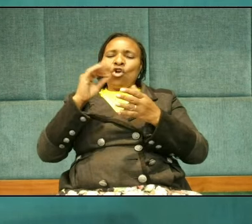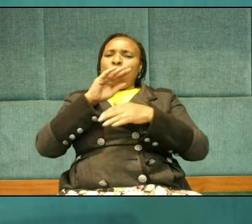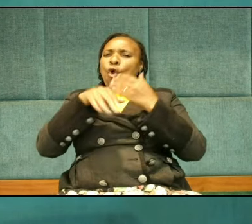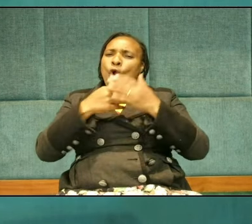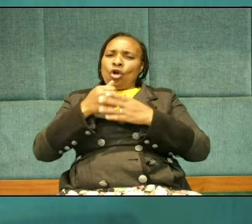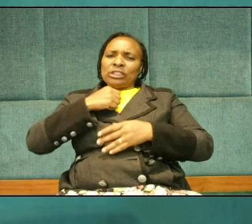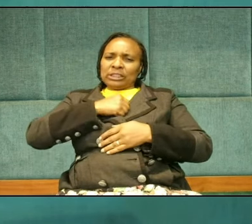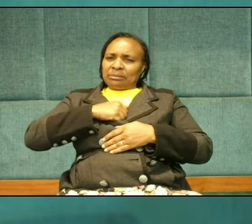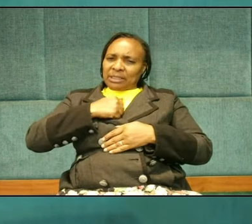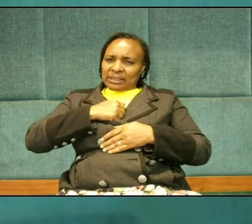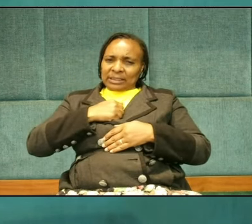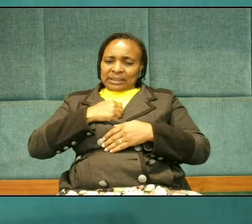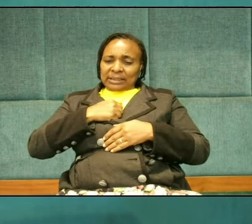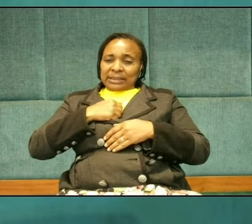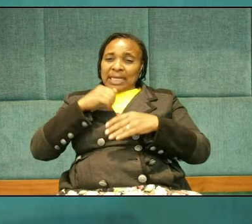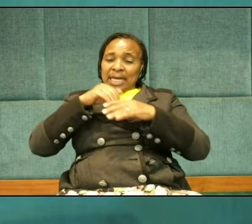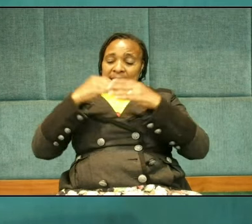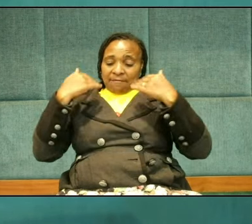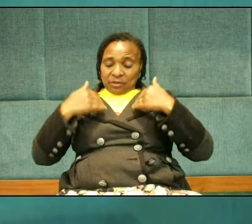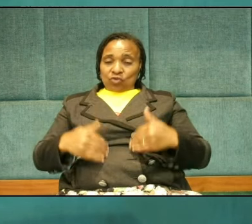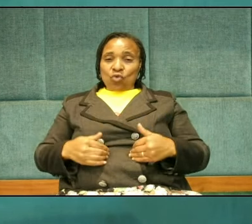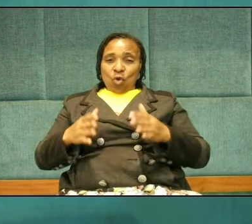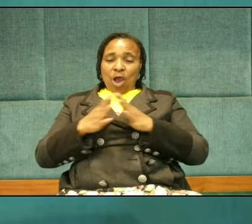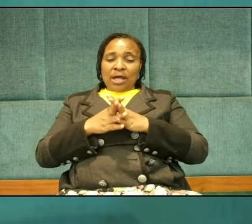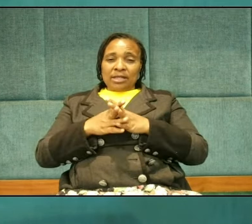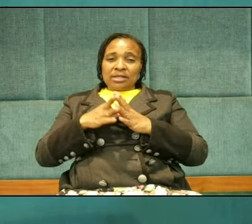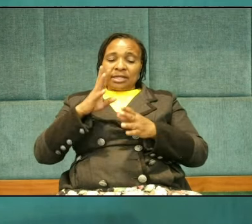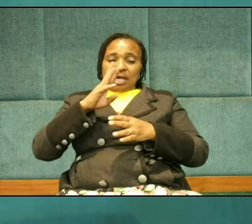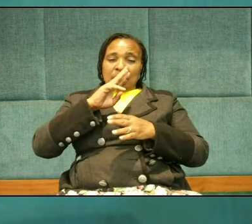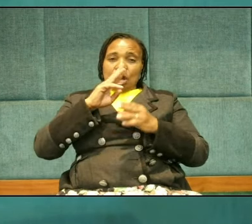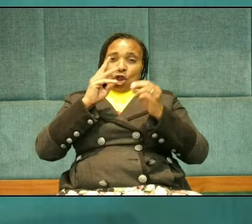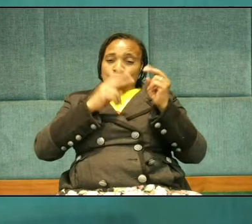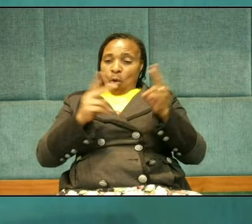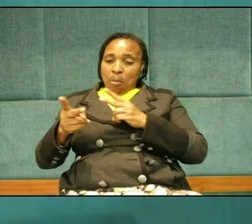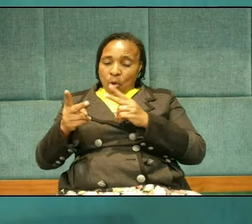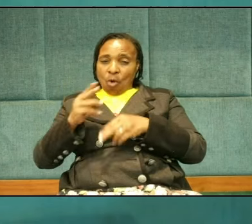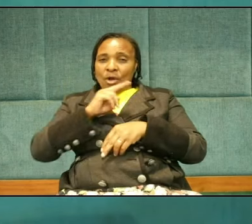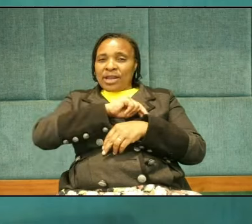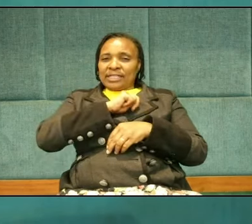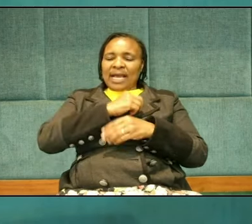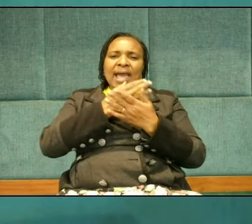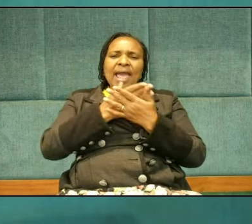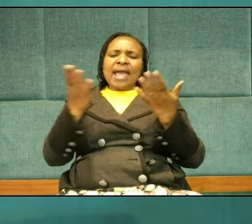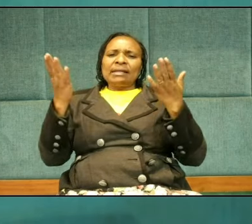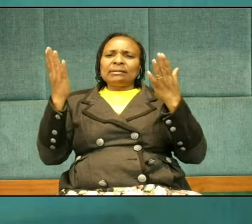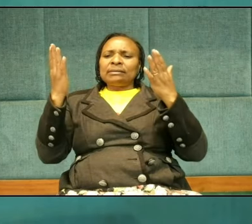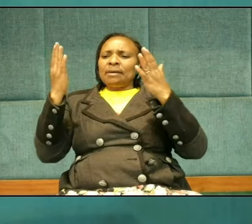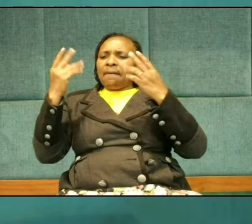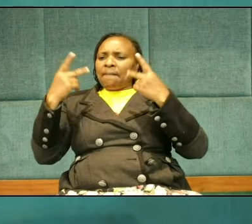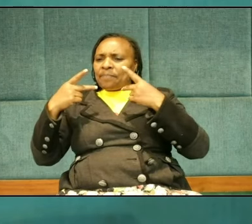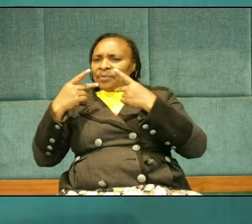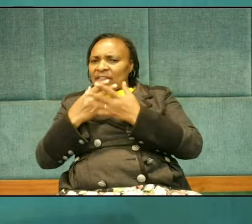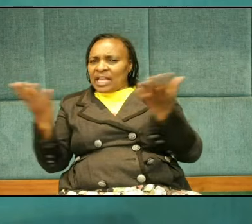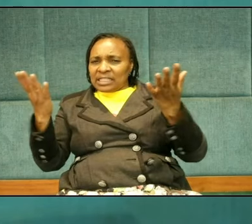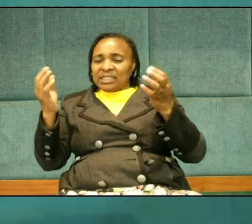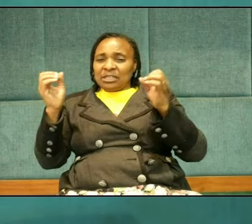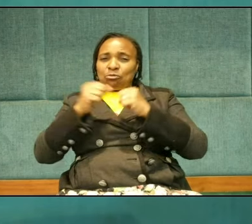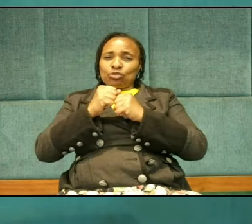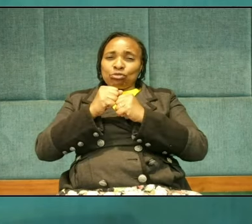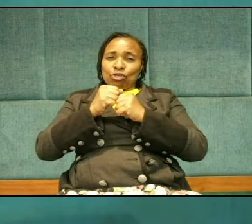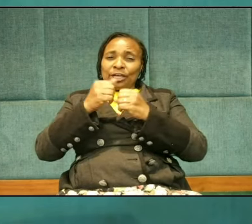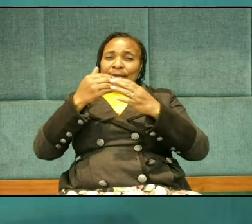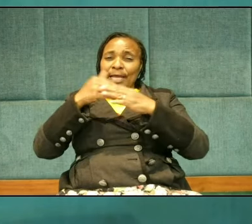exists between the physical and the moral nature. Any habit which does not promote health degrades the higher and